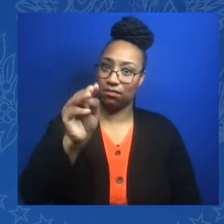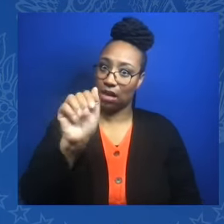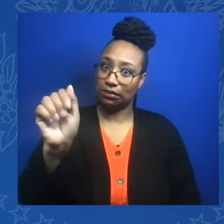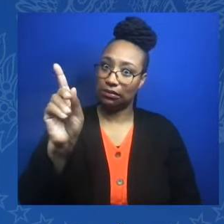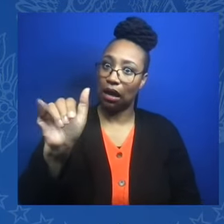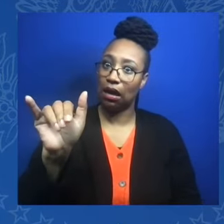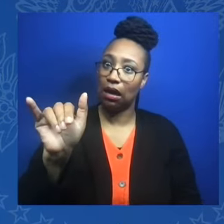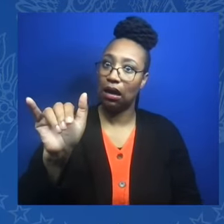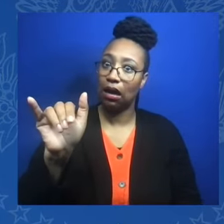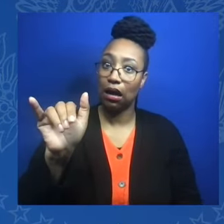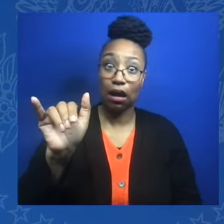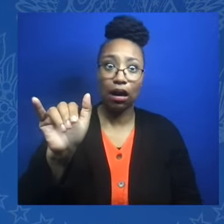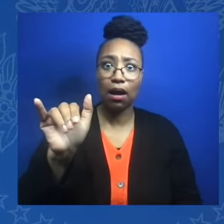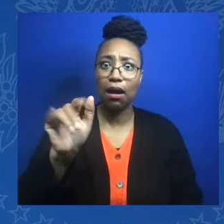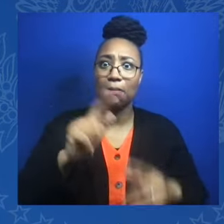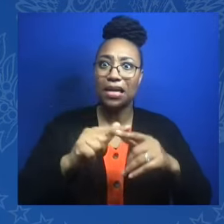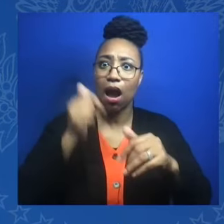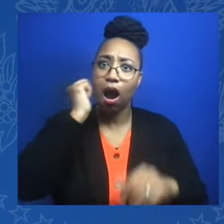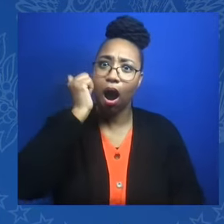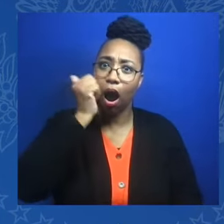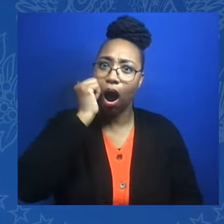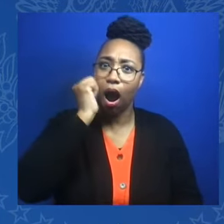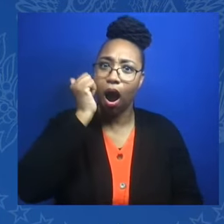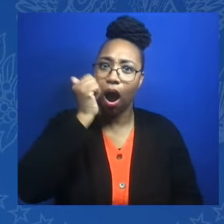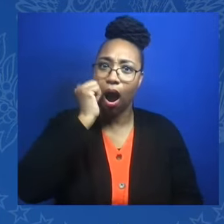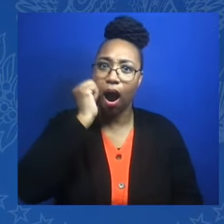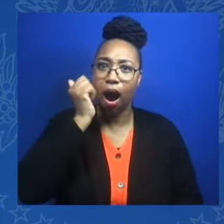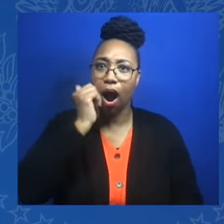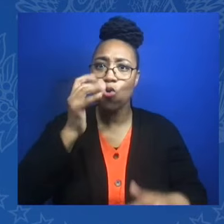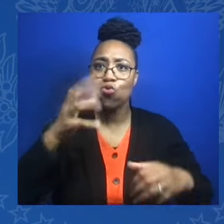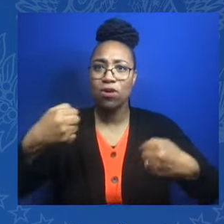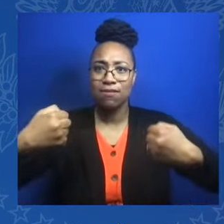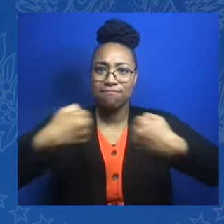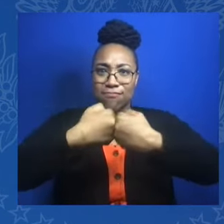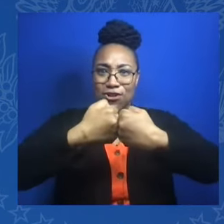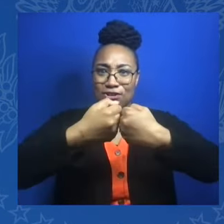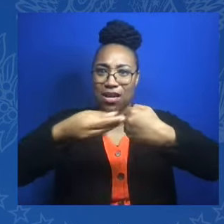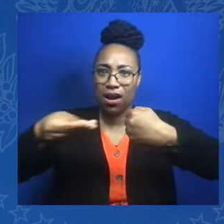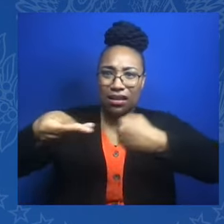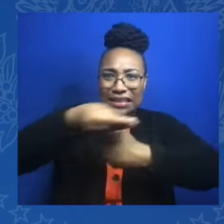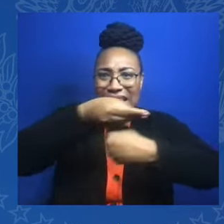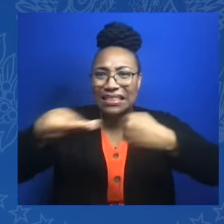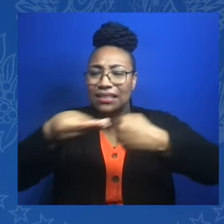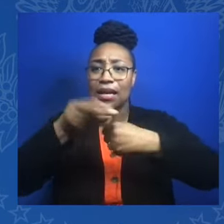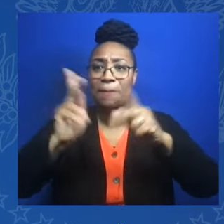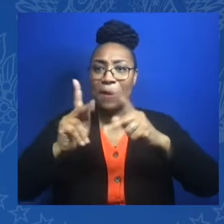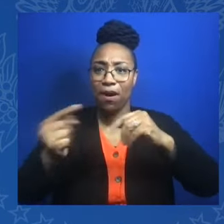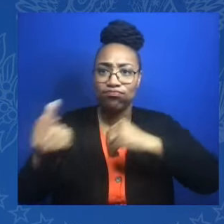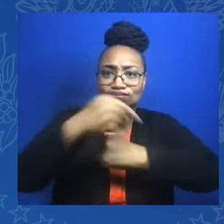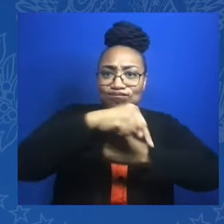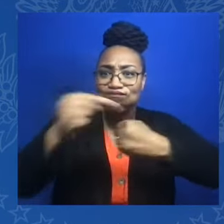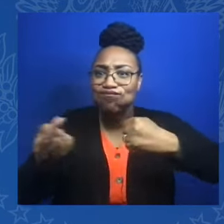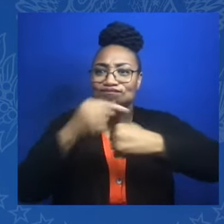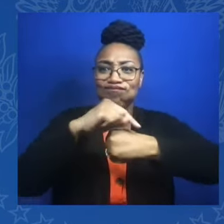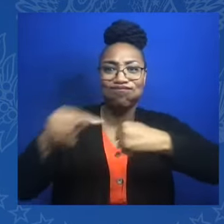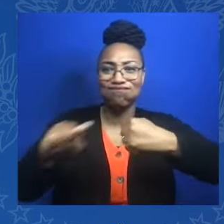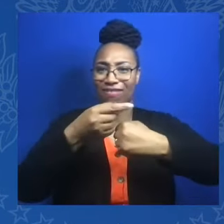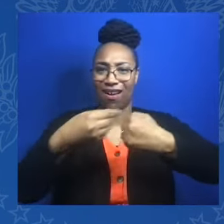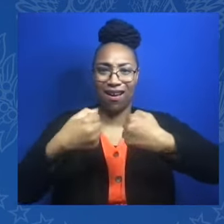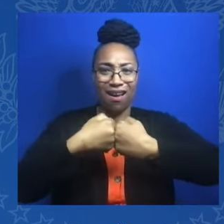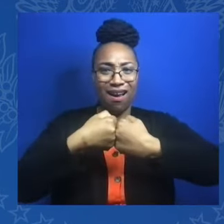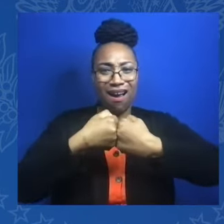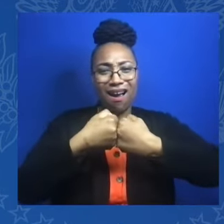north and south just to visit, knowing they'll find a warm welcome on the other side of the border.